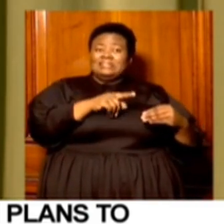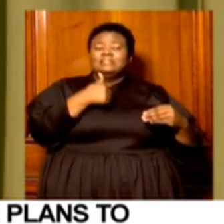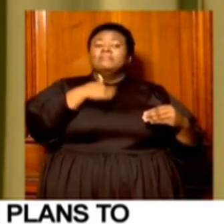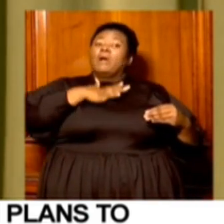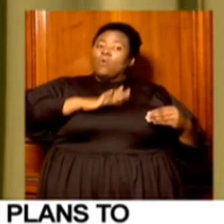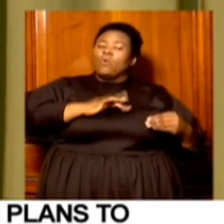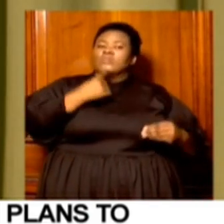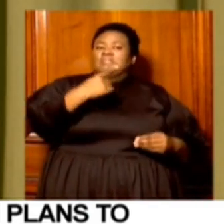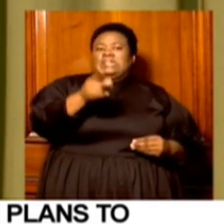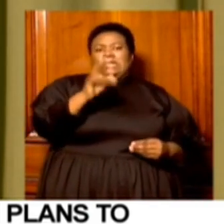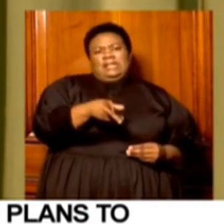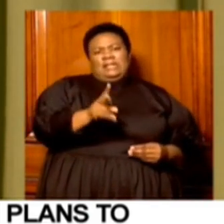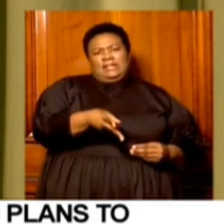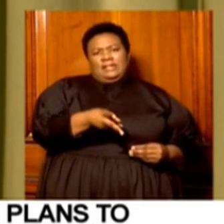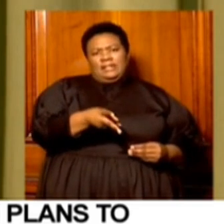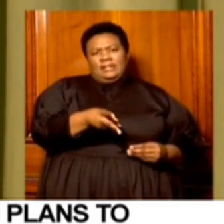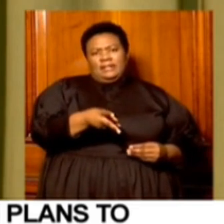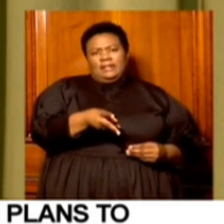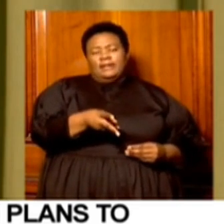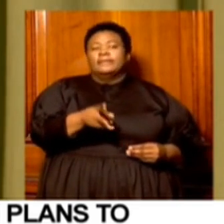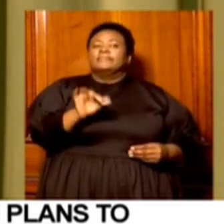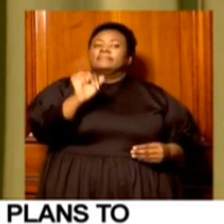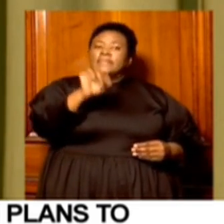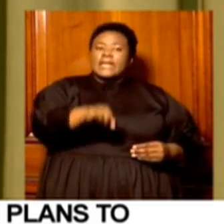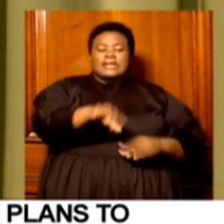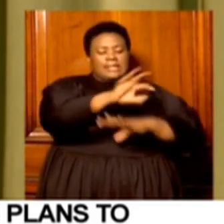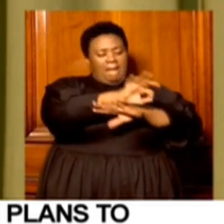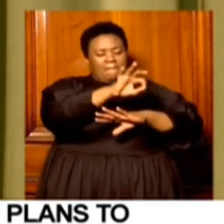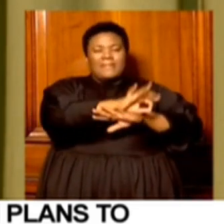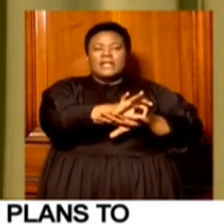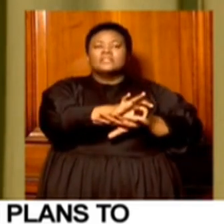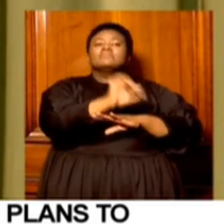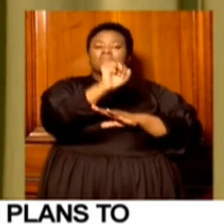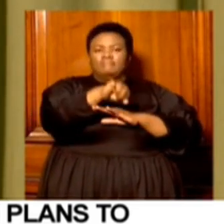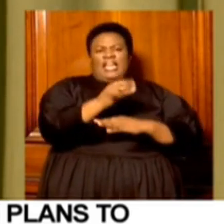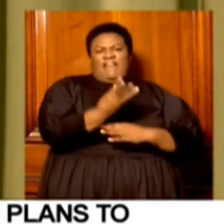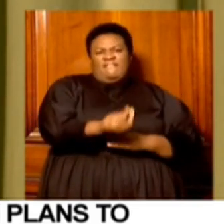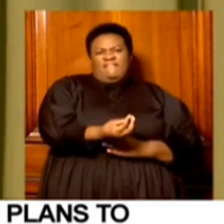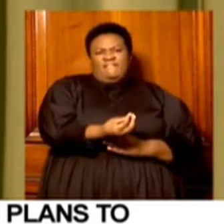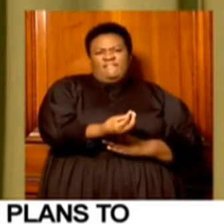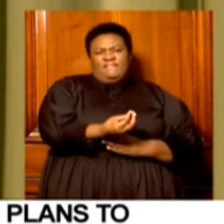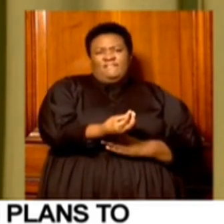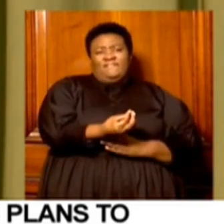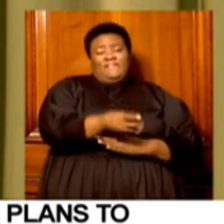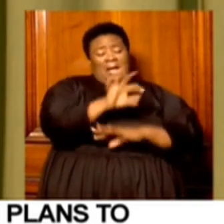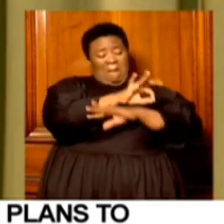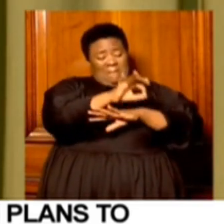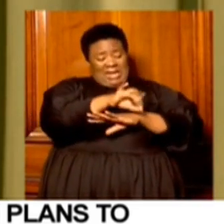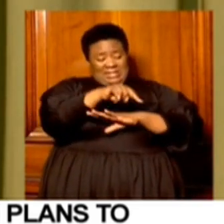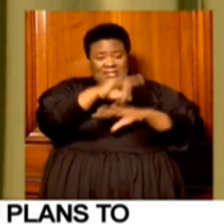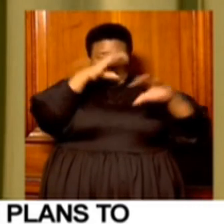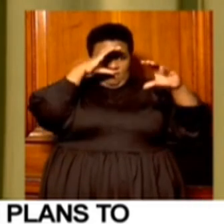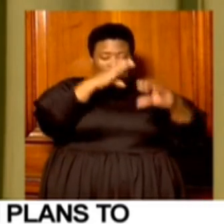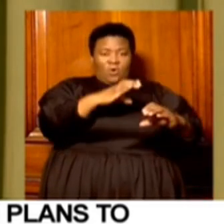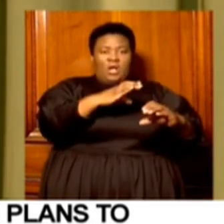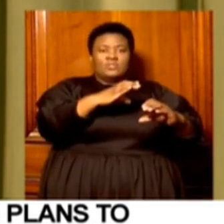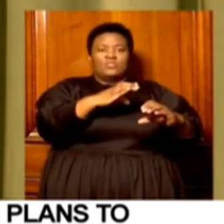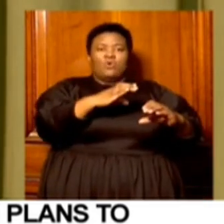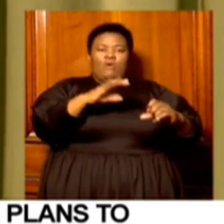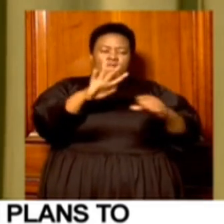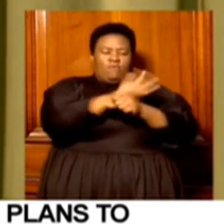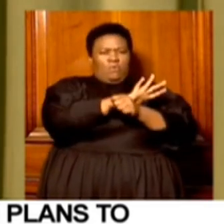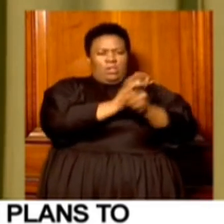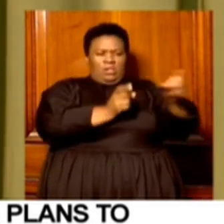repeat again that we do have plans. And those plans are focused on regulating, full